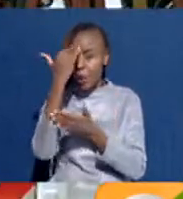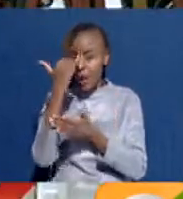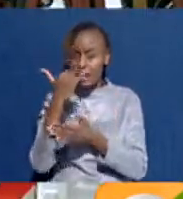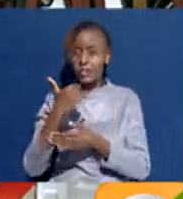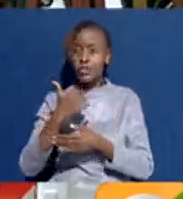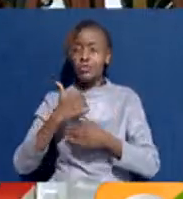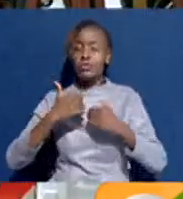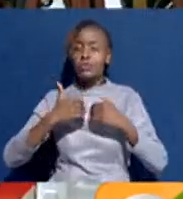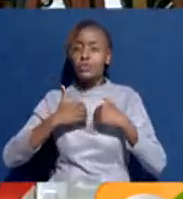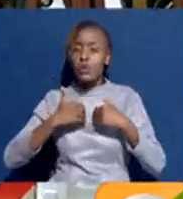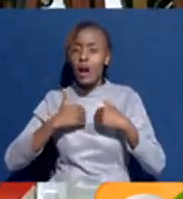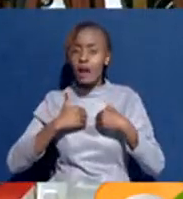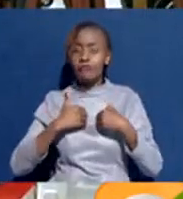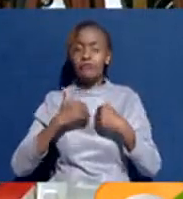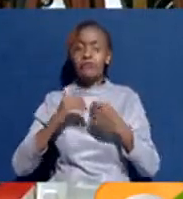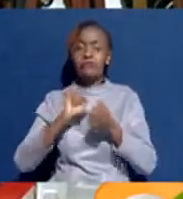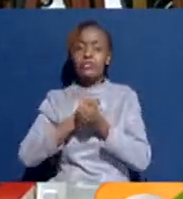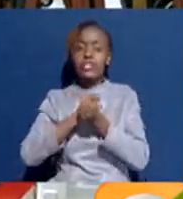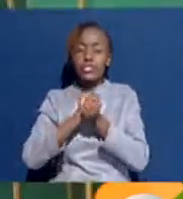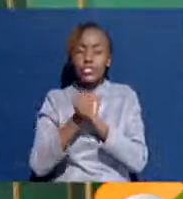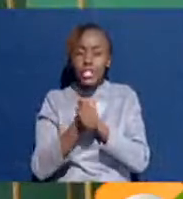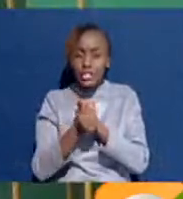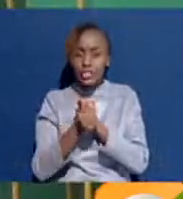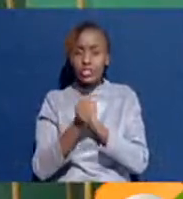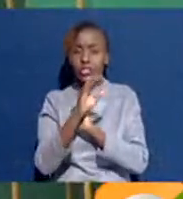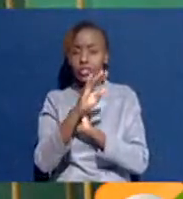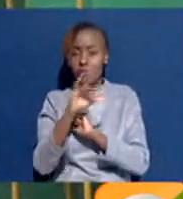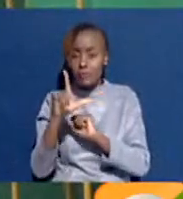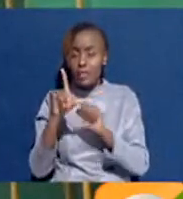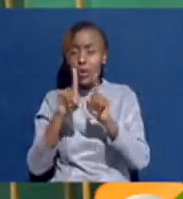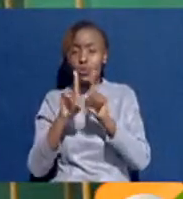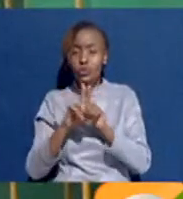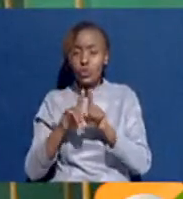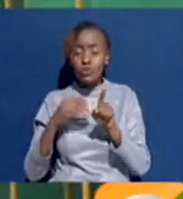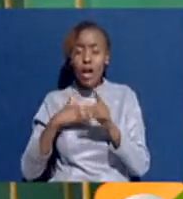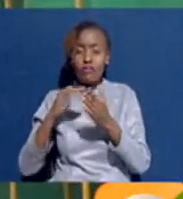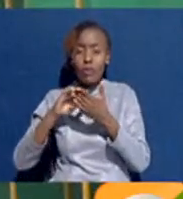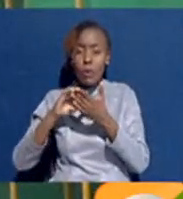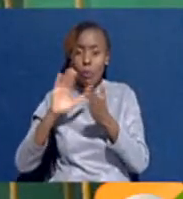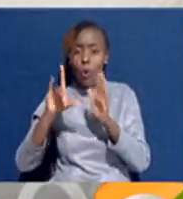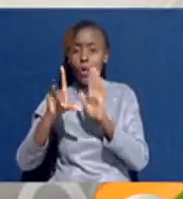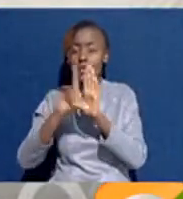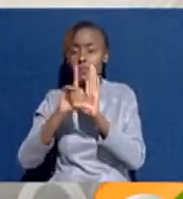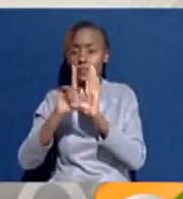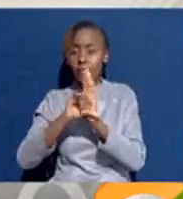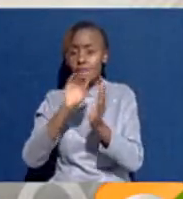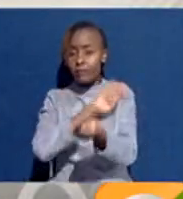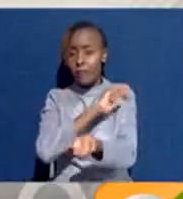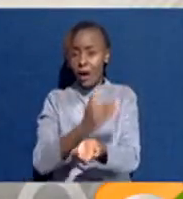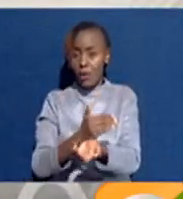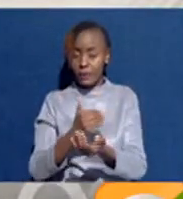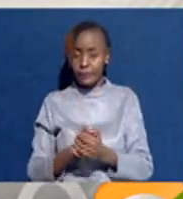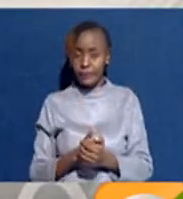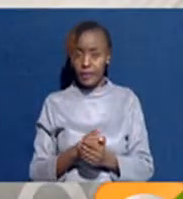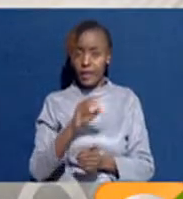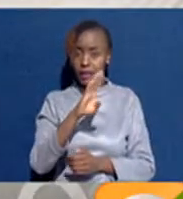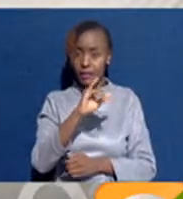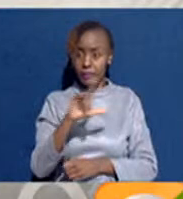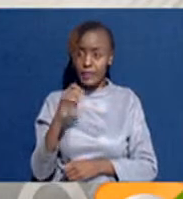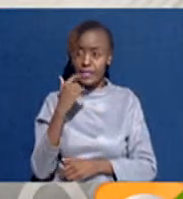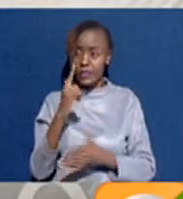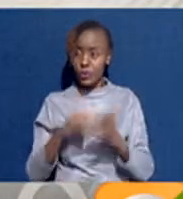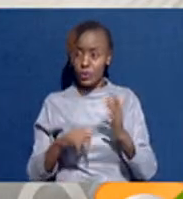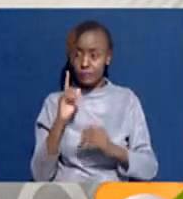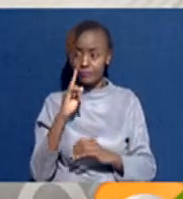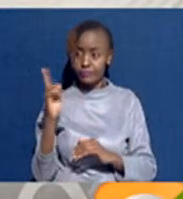within the proposed law, thereby delegating limited and conditional legislative powers. The bill proposes the creation